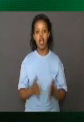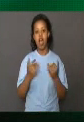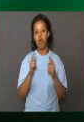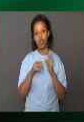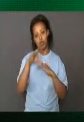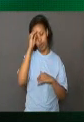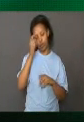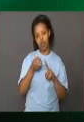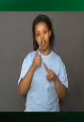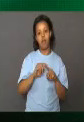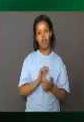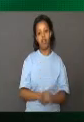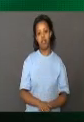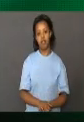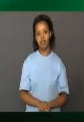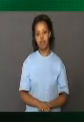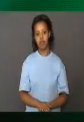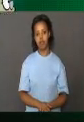Let's get back to our lesson.